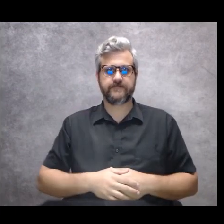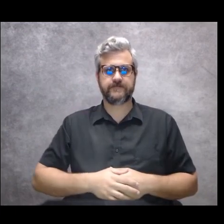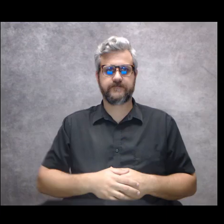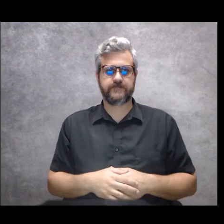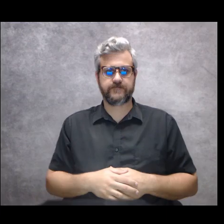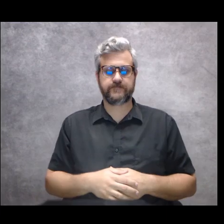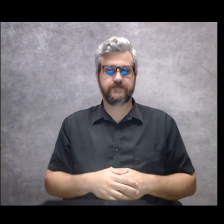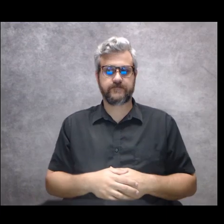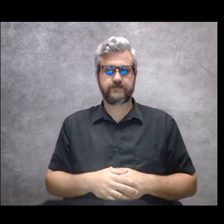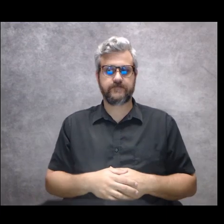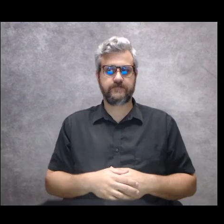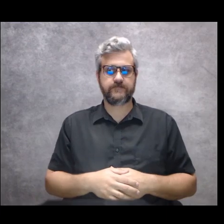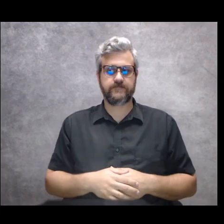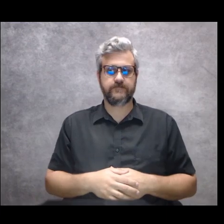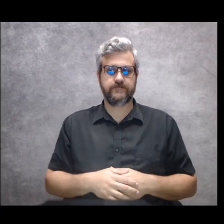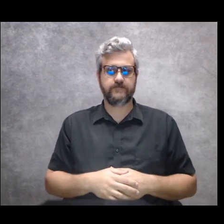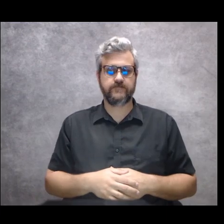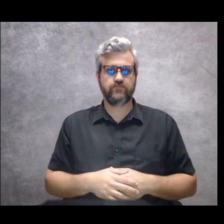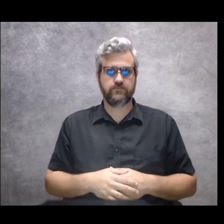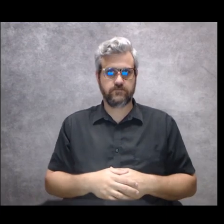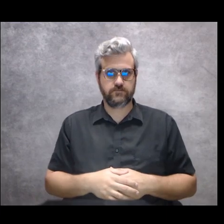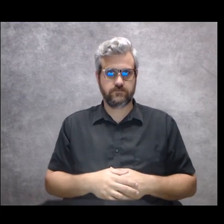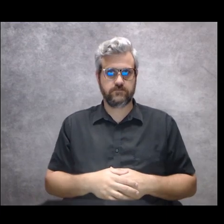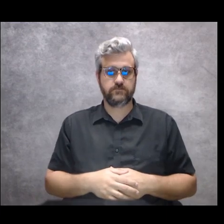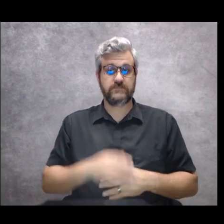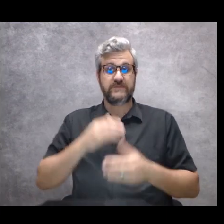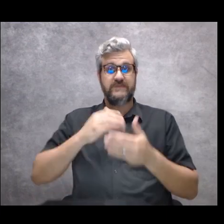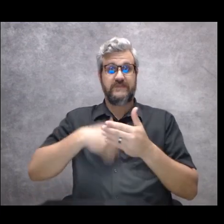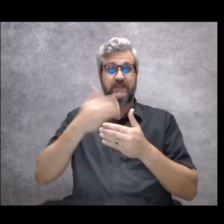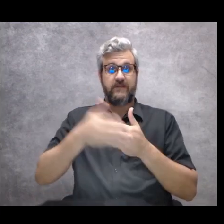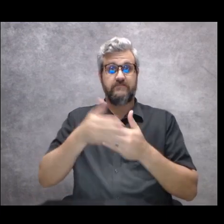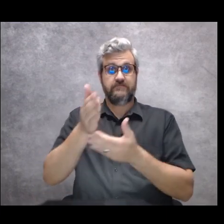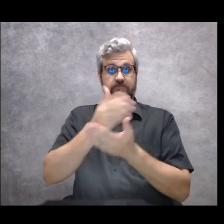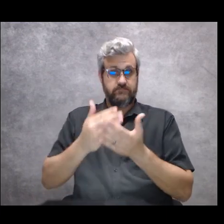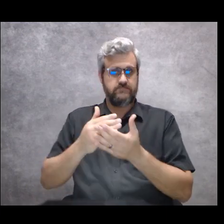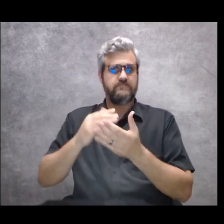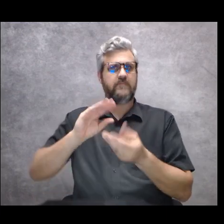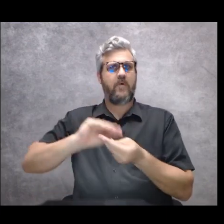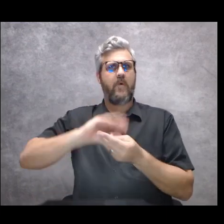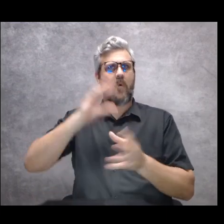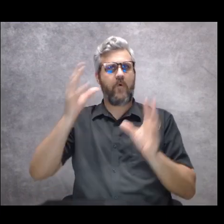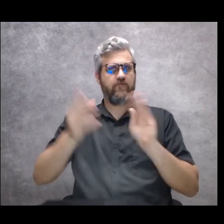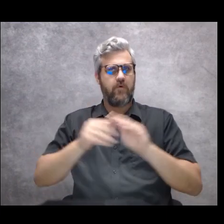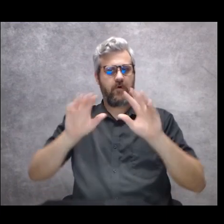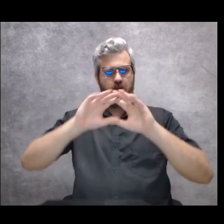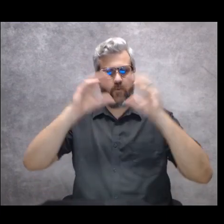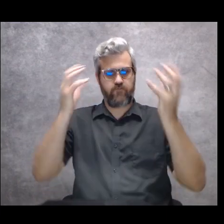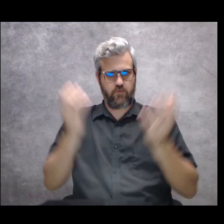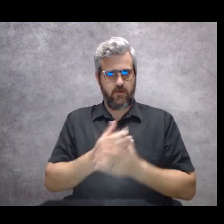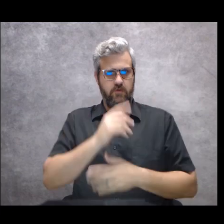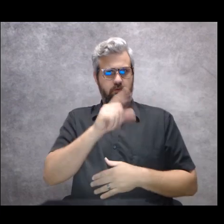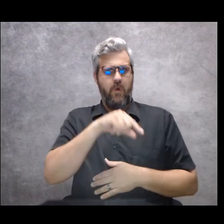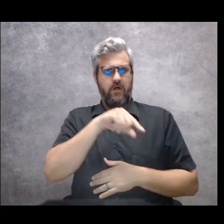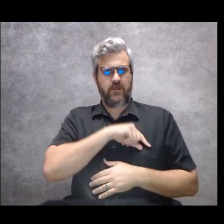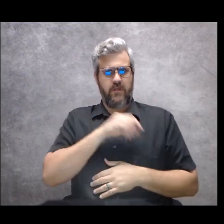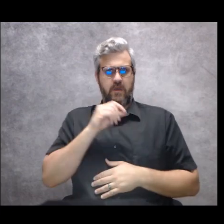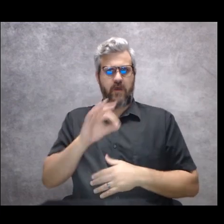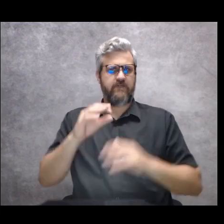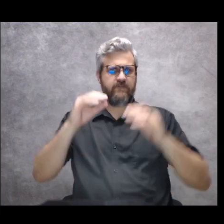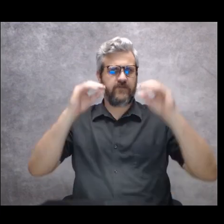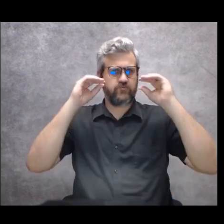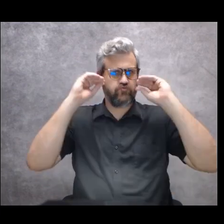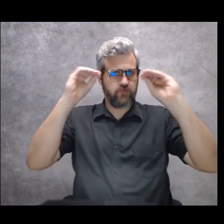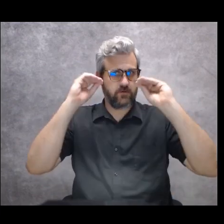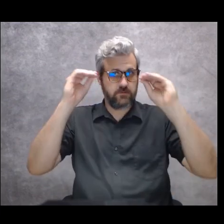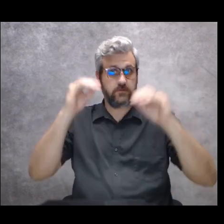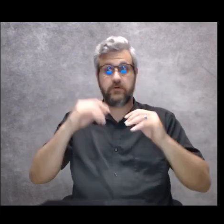The next component is an overall quality of instruction. Overall quality of instruction and program personnel can include